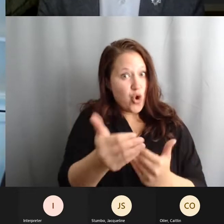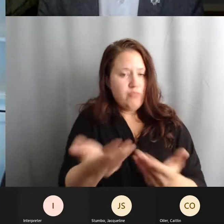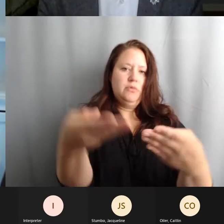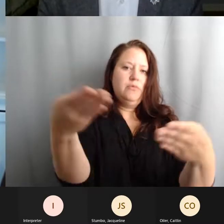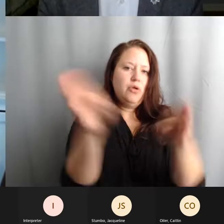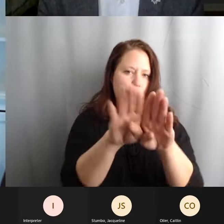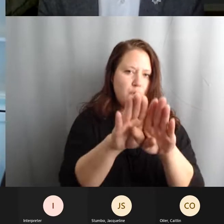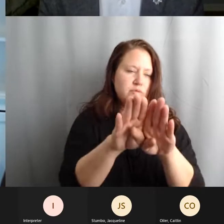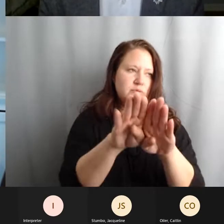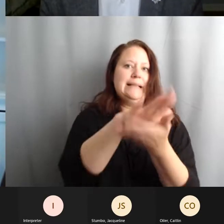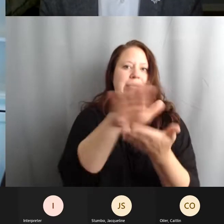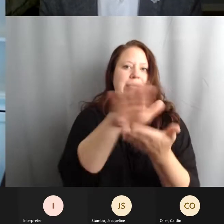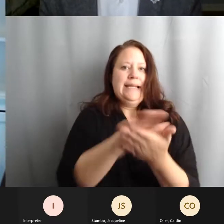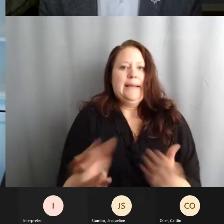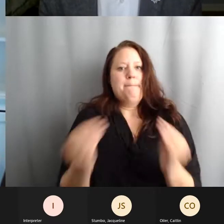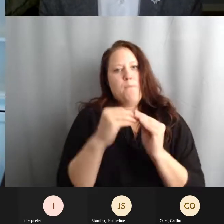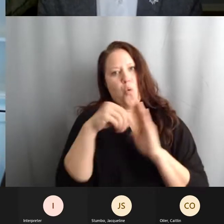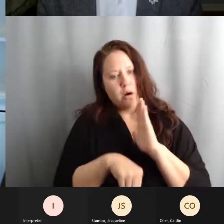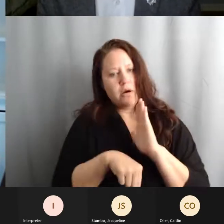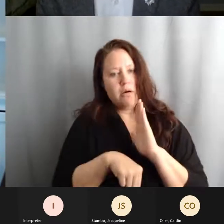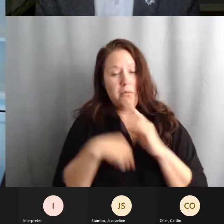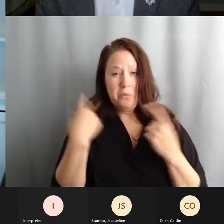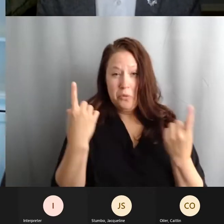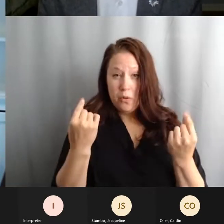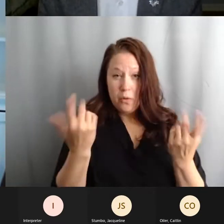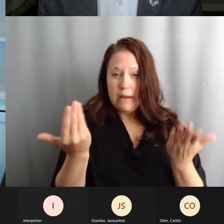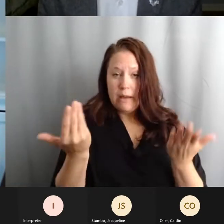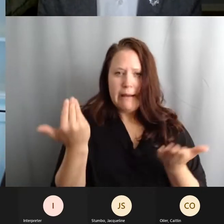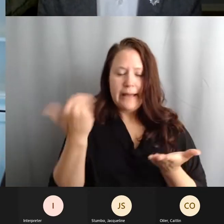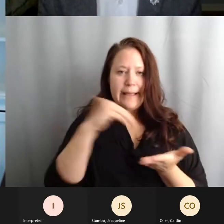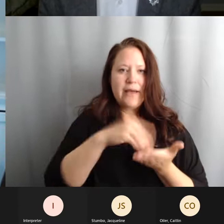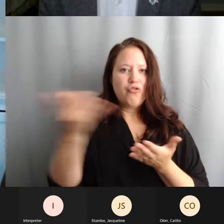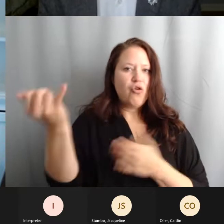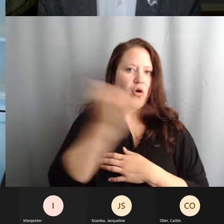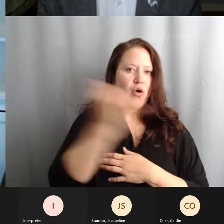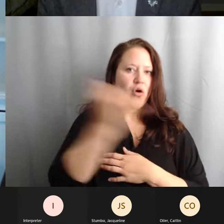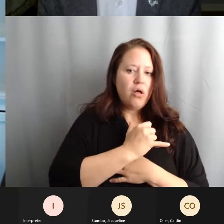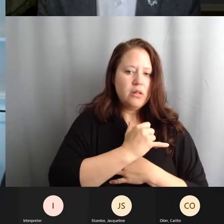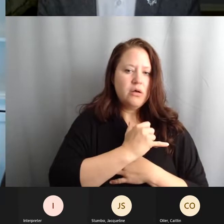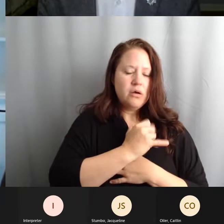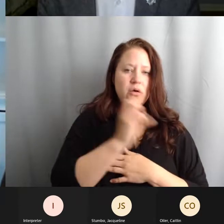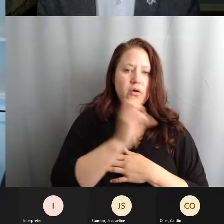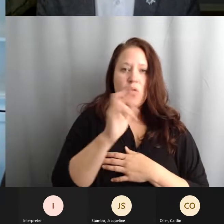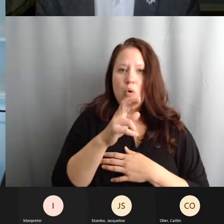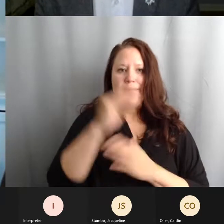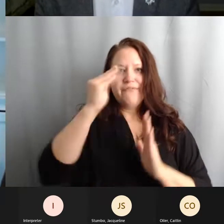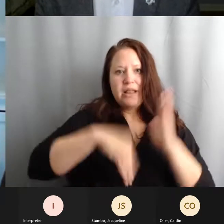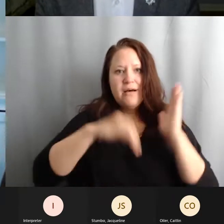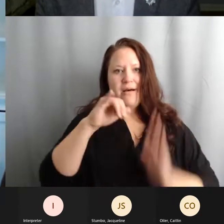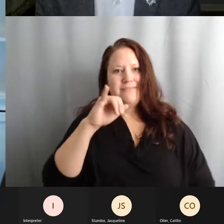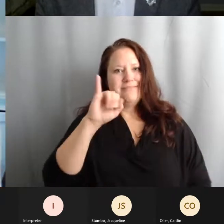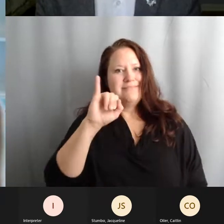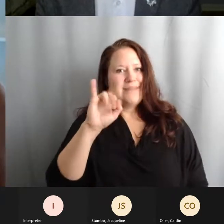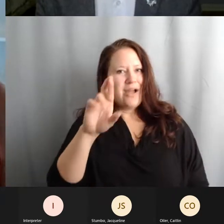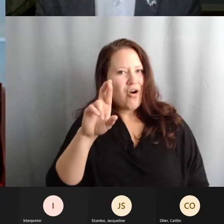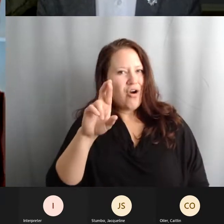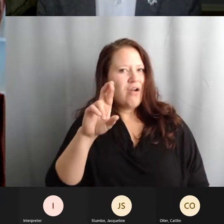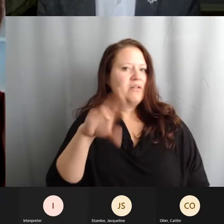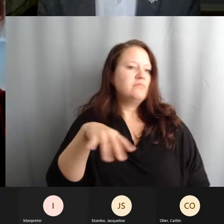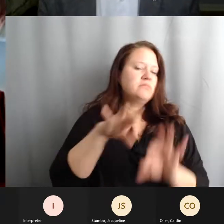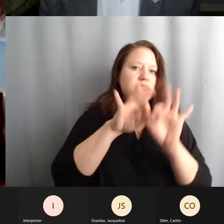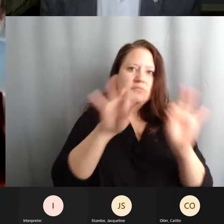do some additional cleaning. The best way to do that is, again, to call our office or to complete an incident report form. We'll get that